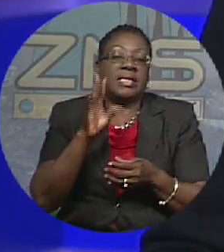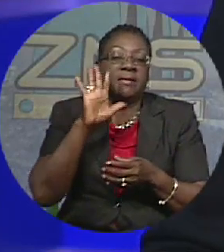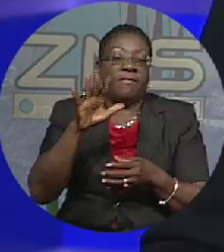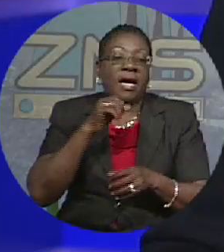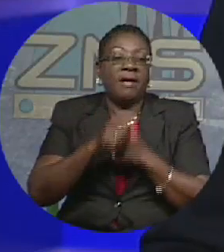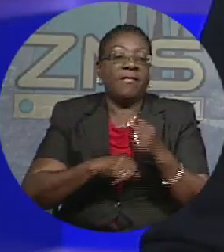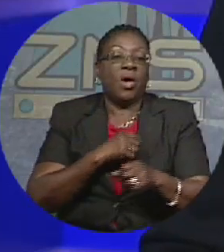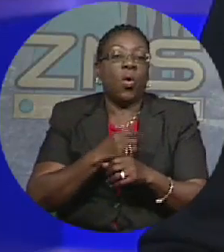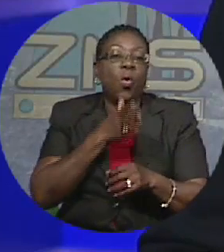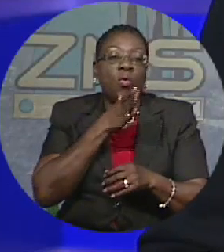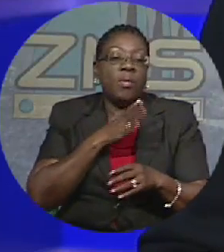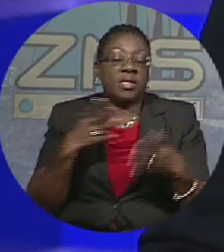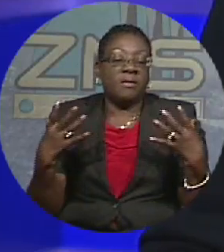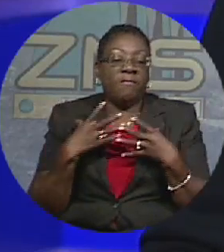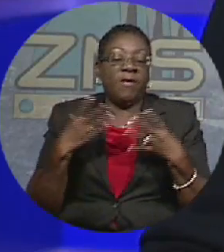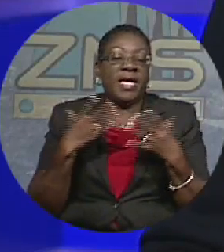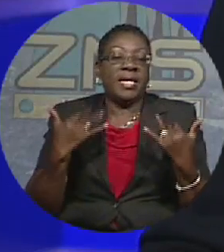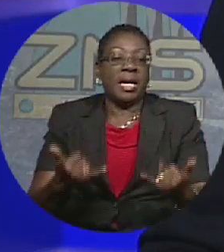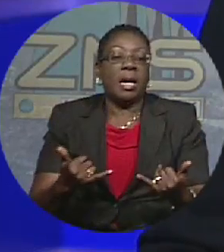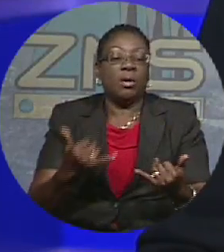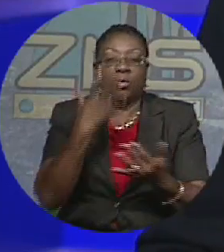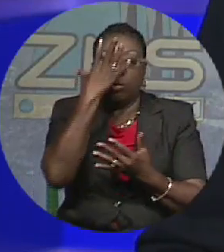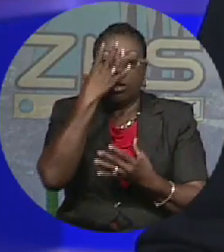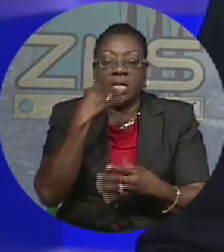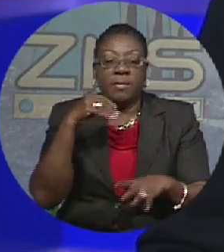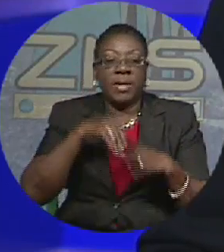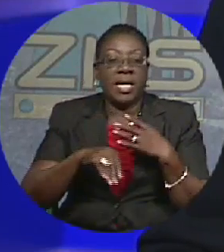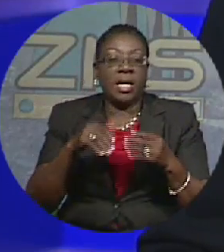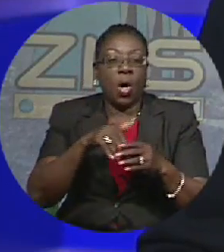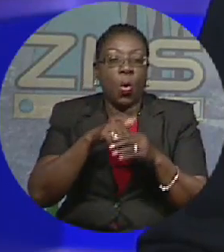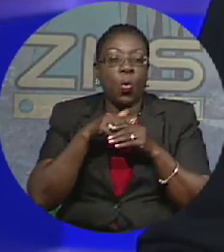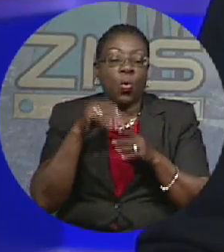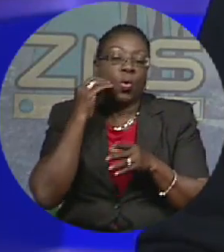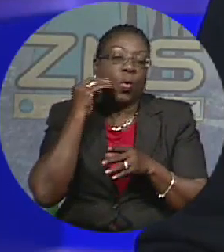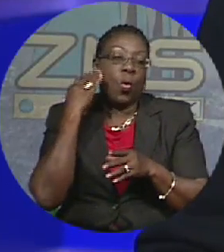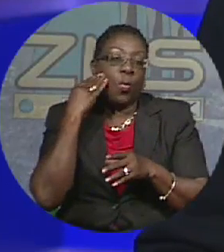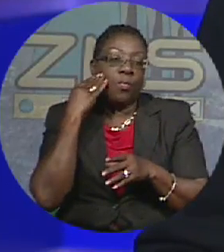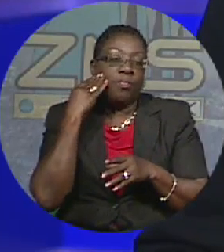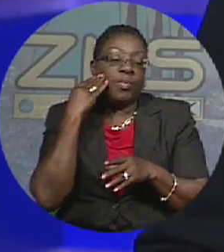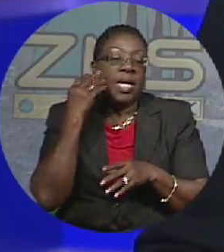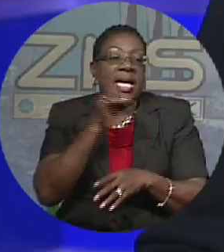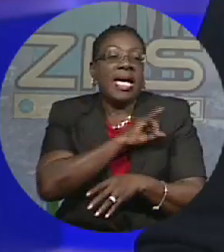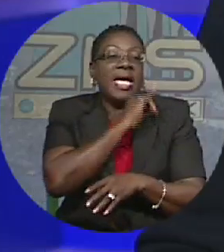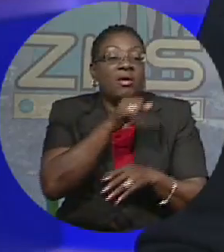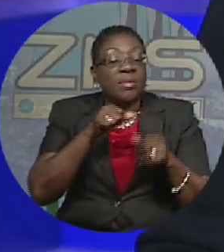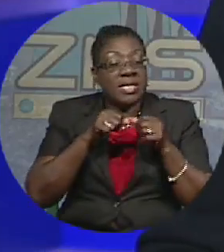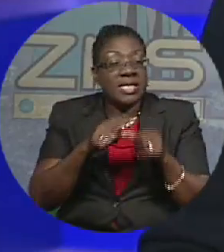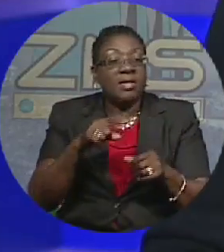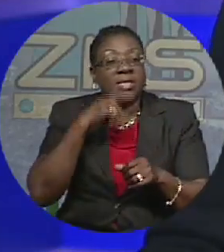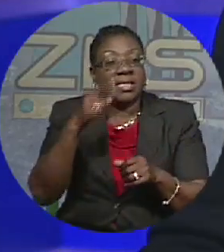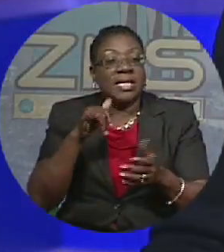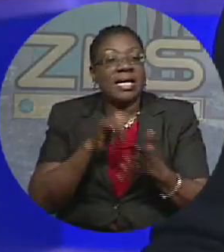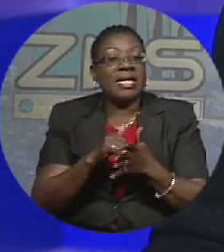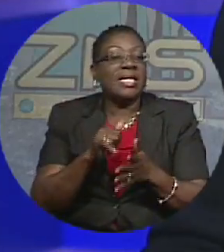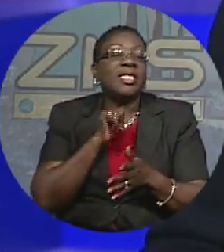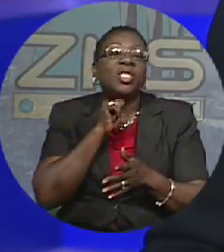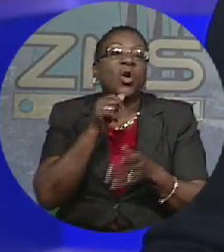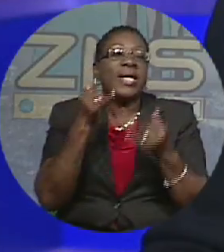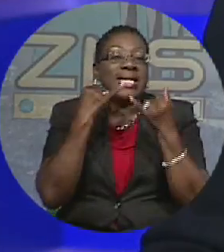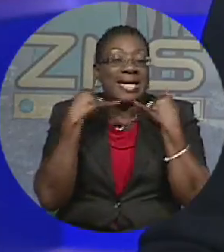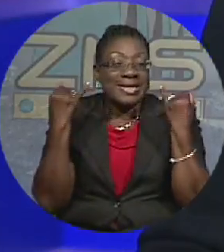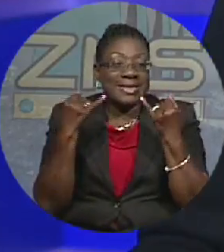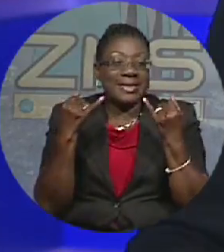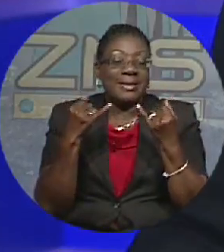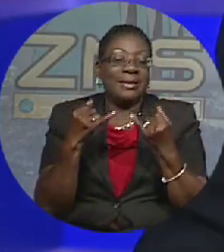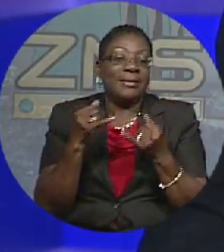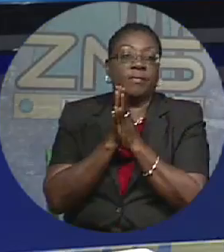afraid to sleep in her home. Meantime, Ingram continues to maintain his innocence, claiming that it is all allegations and his DNA